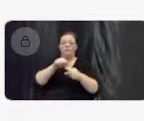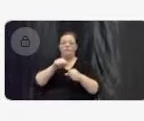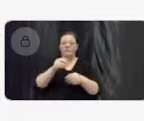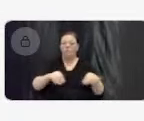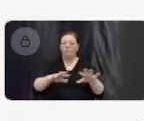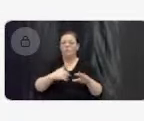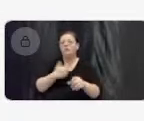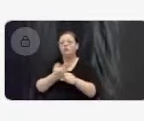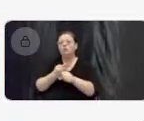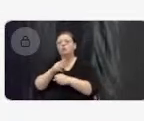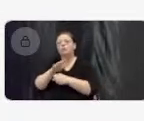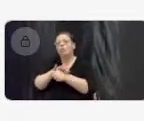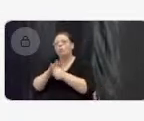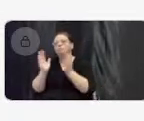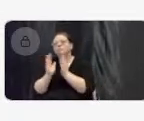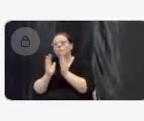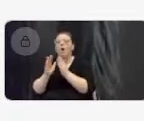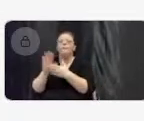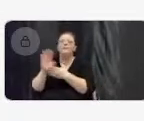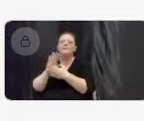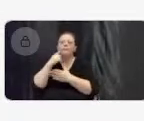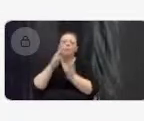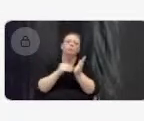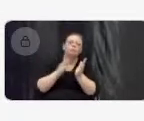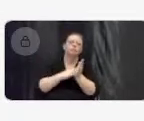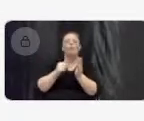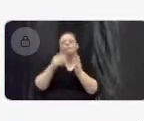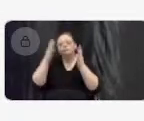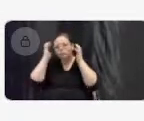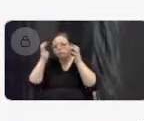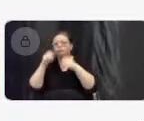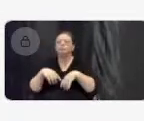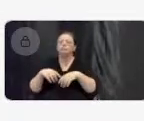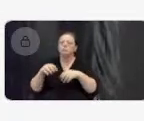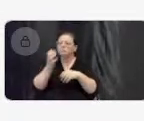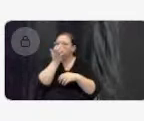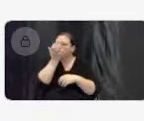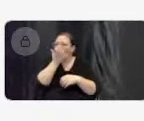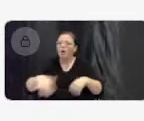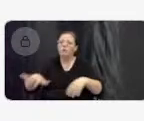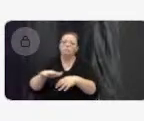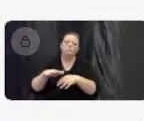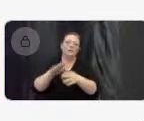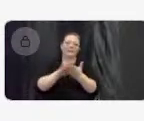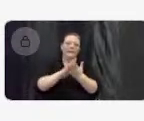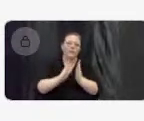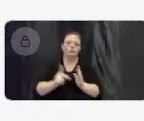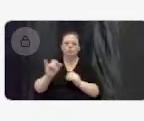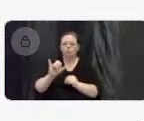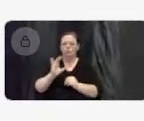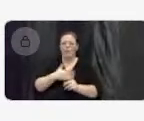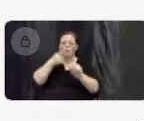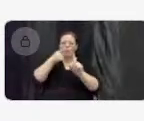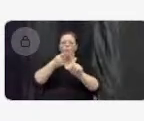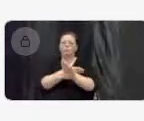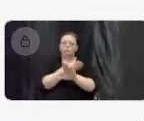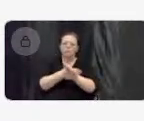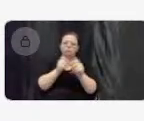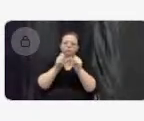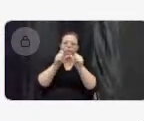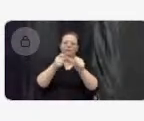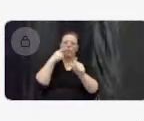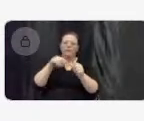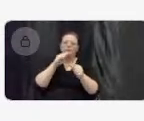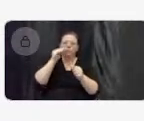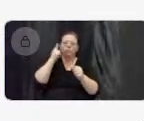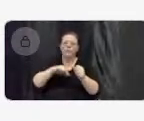local small businesses for our soap, shampoos, lawn care, and cleaners. Our goal is to continue to update and improve this home so it will continue to showcase